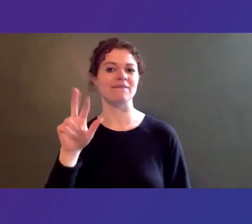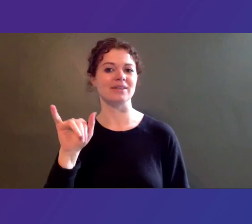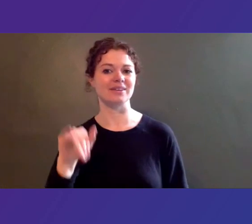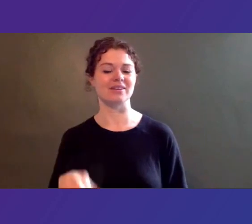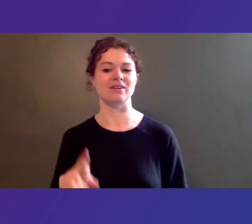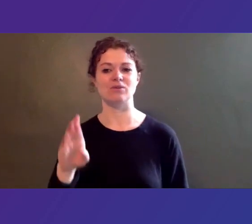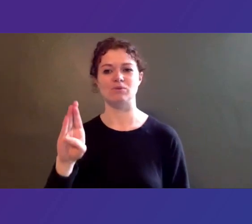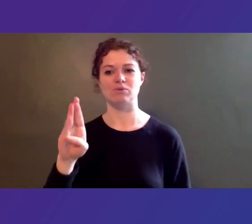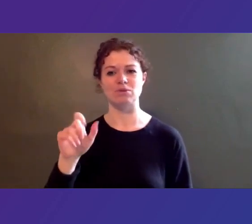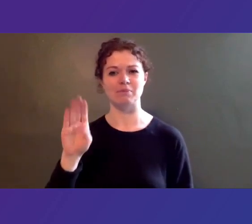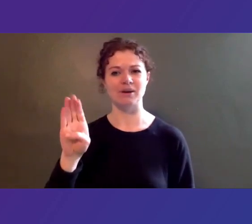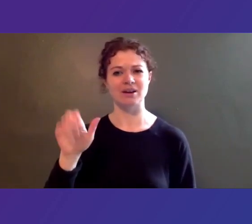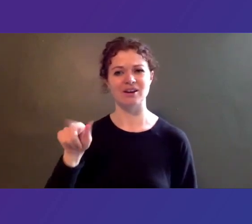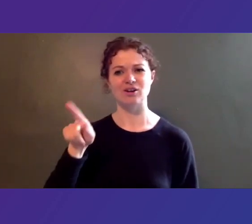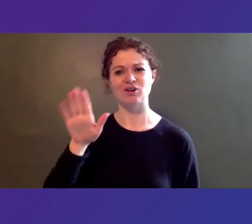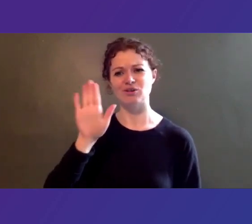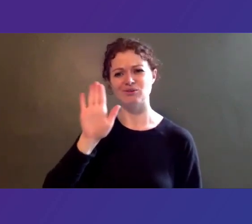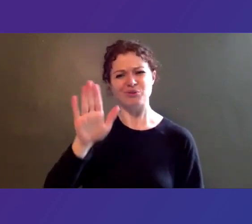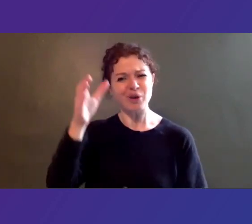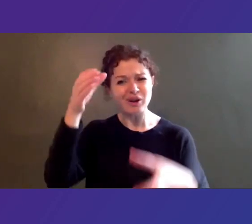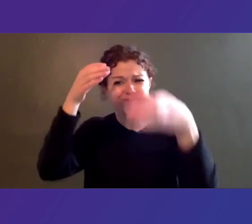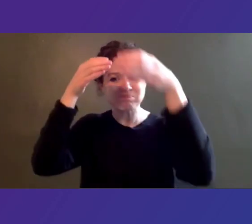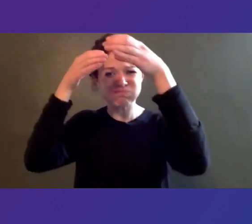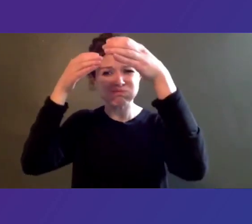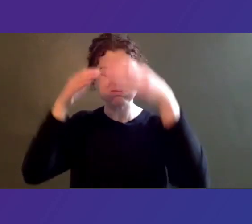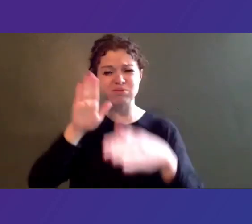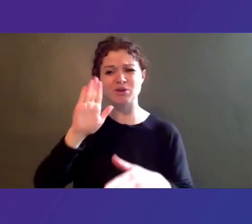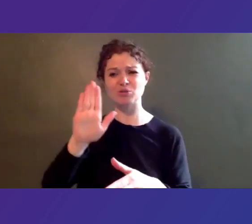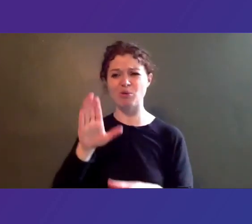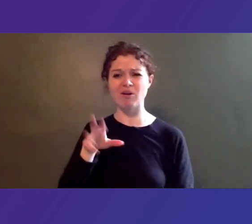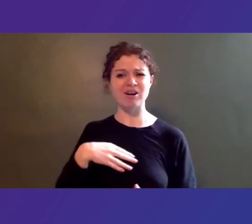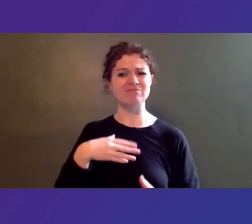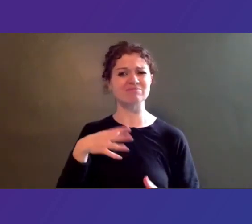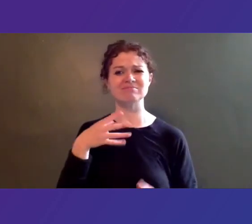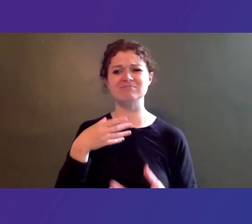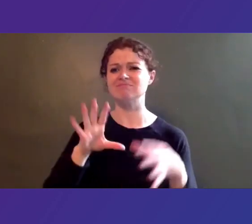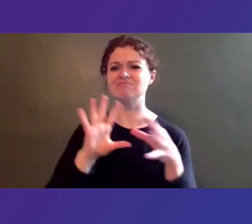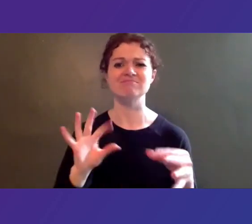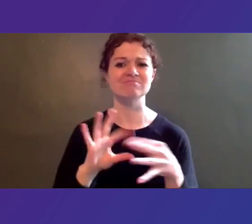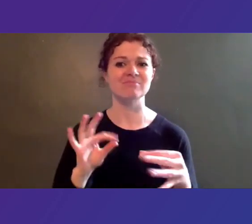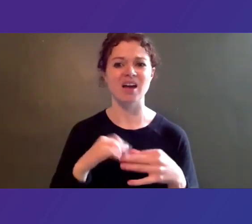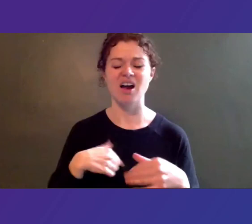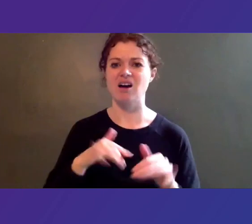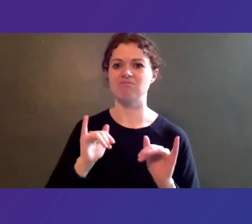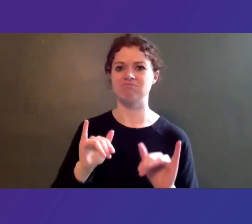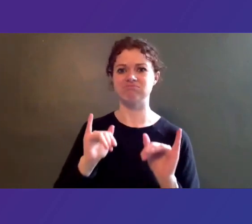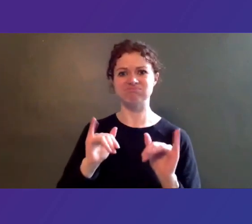conversation, really insightful. And I learned even more things.